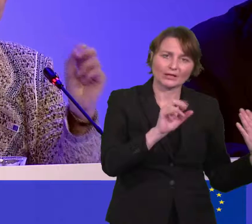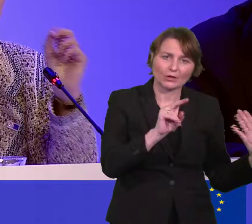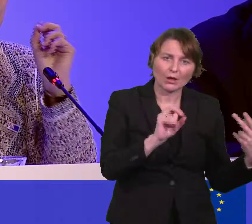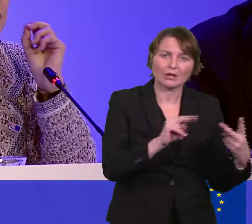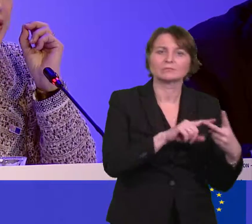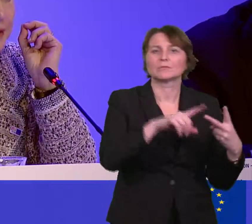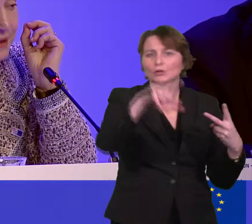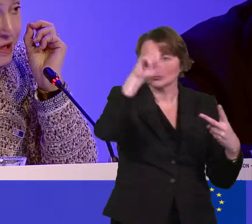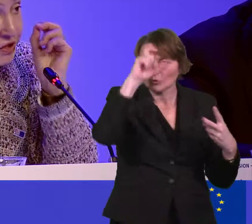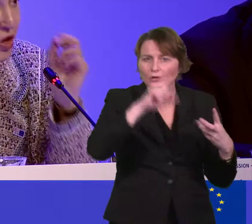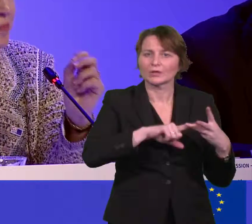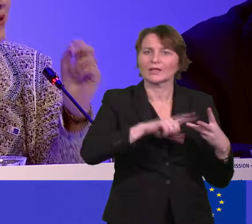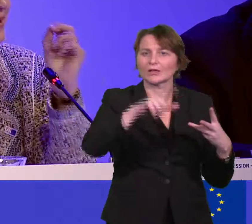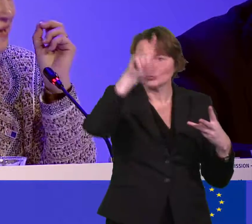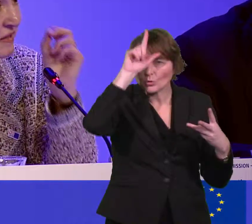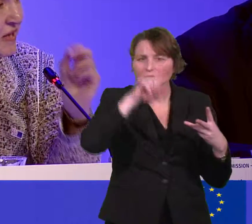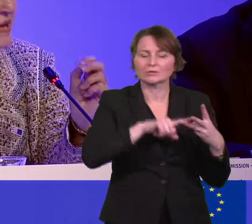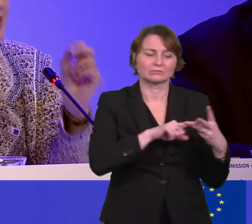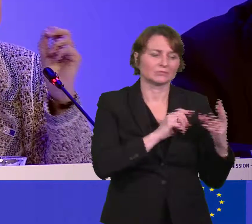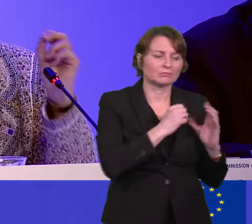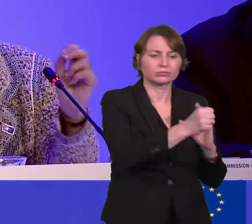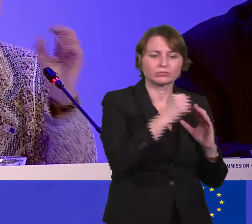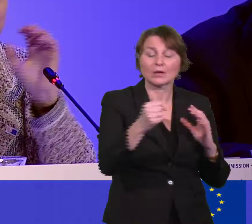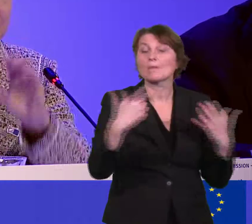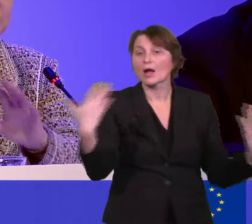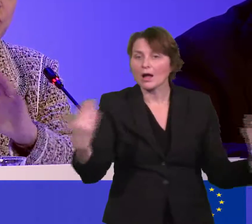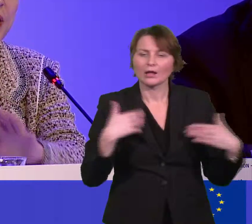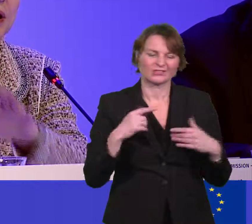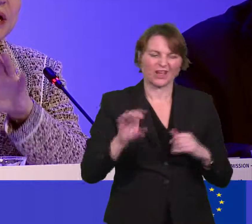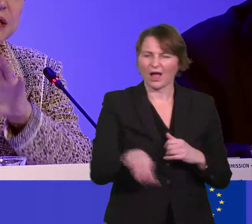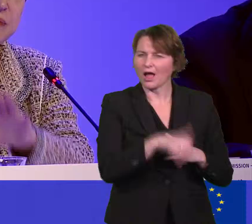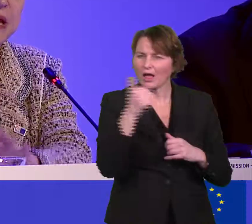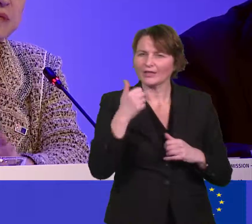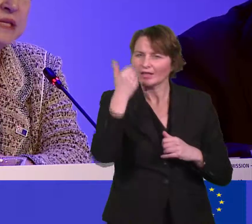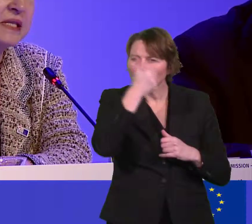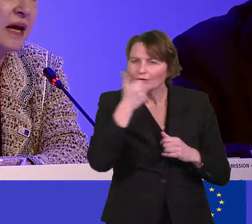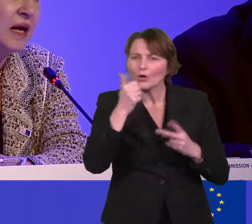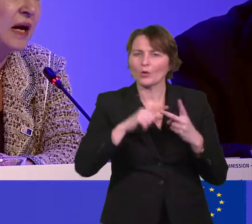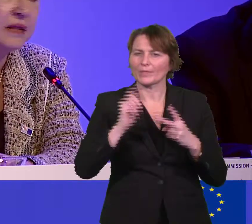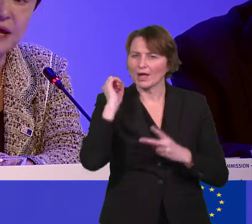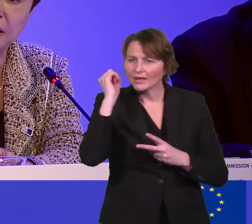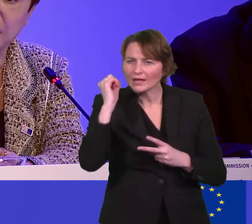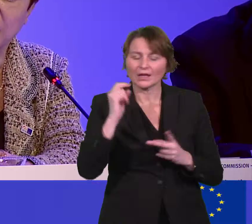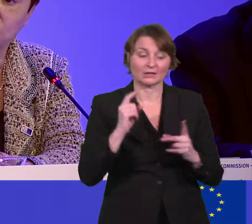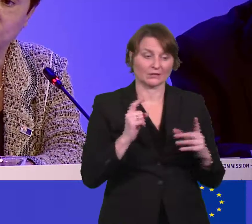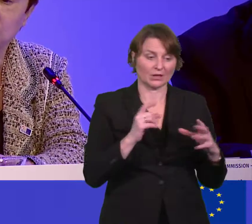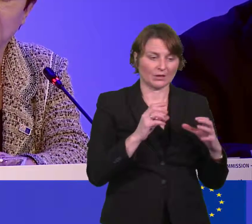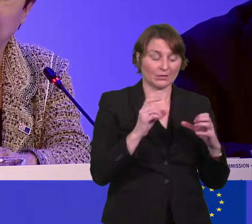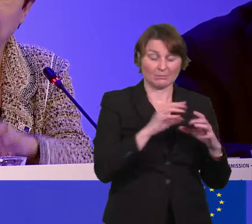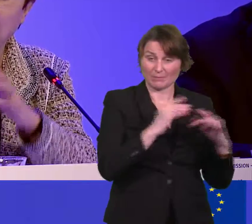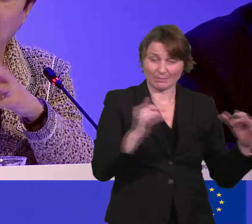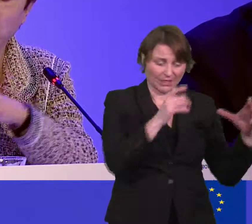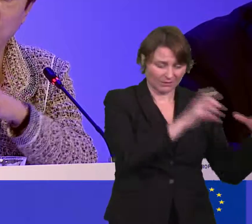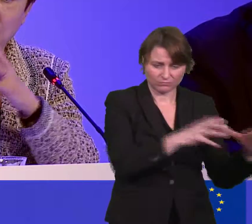but also in Ethiopia, in Kenya, in places where displacements take